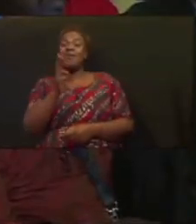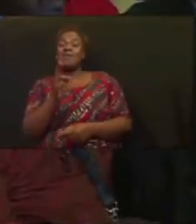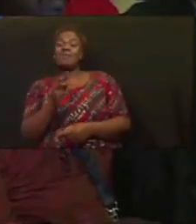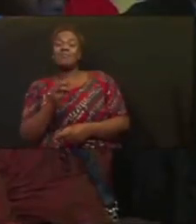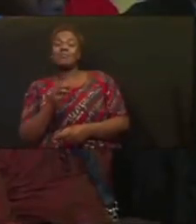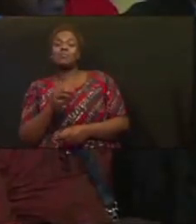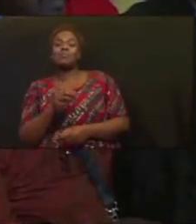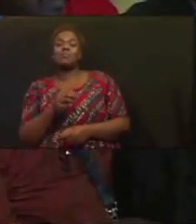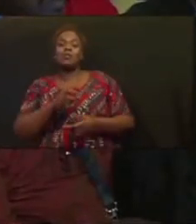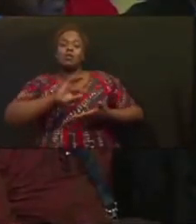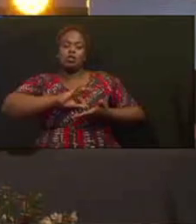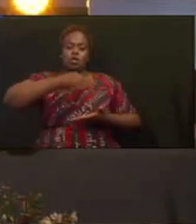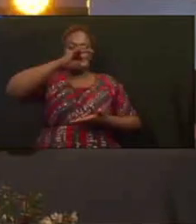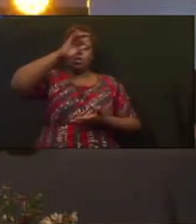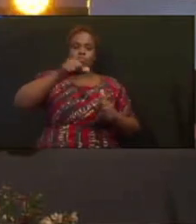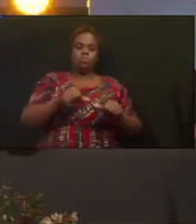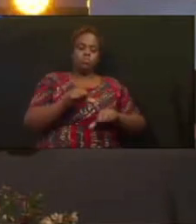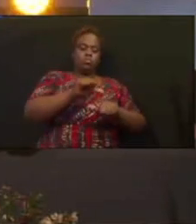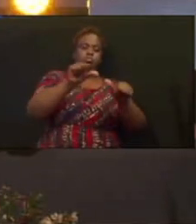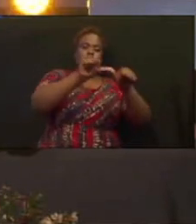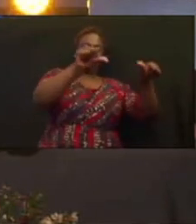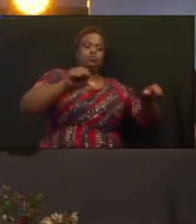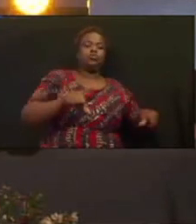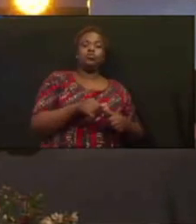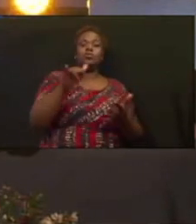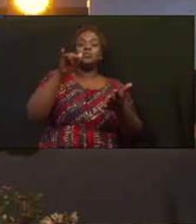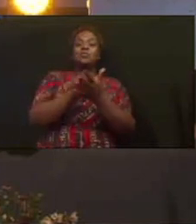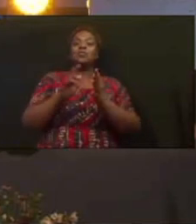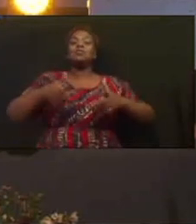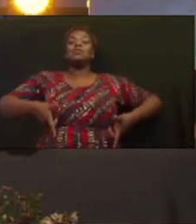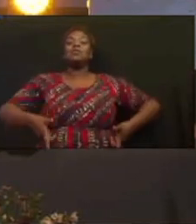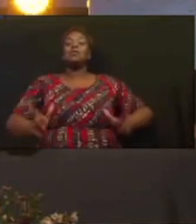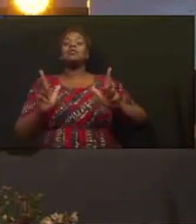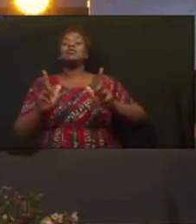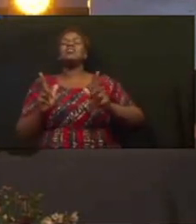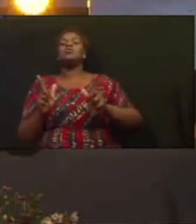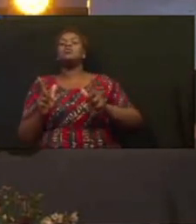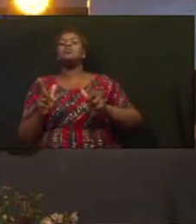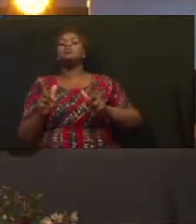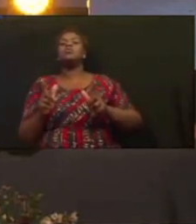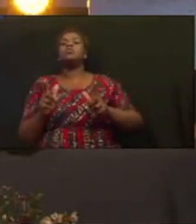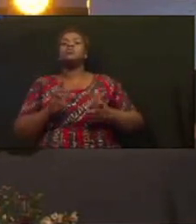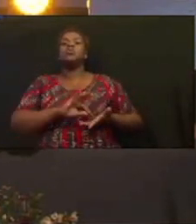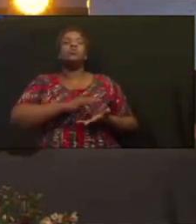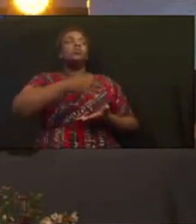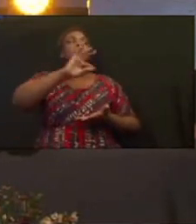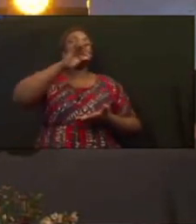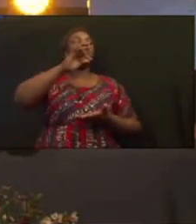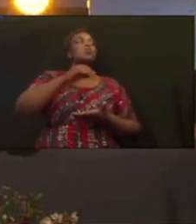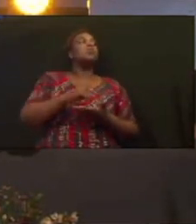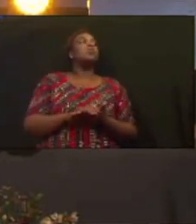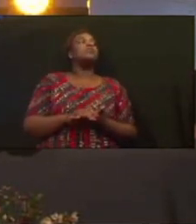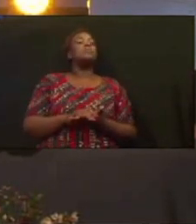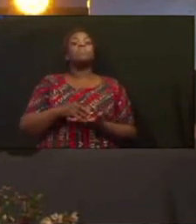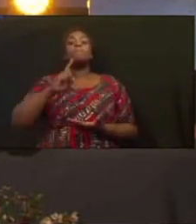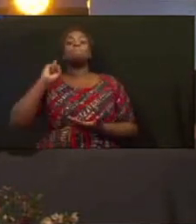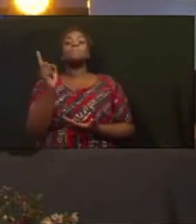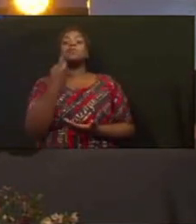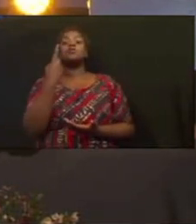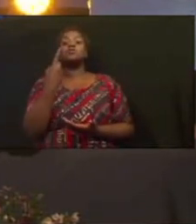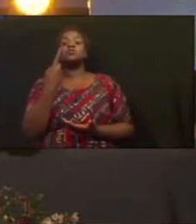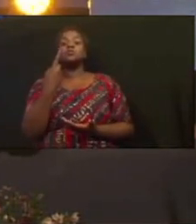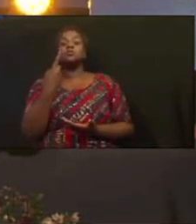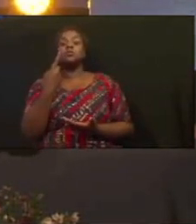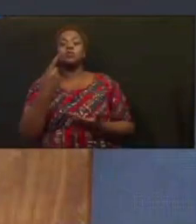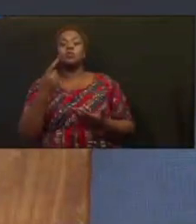as spiritual portals that can allow or disallow spiritual realities. The first person to see Jesus